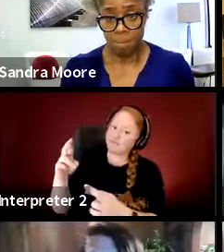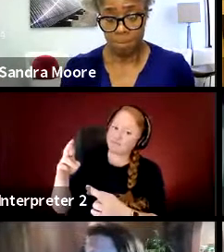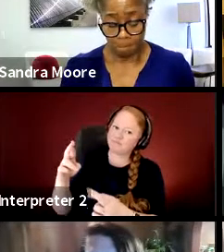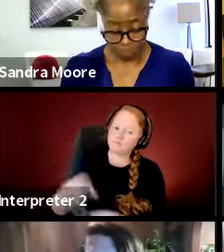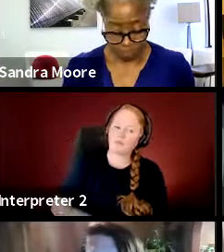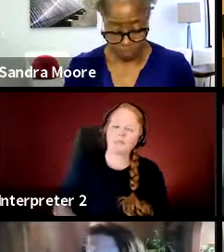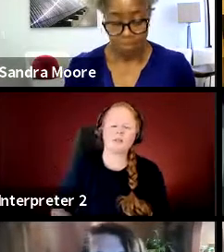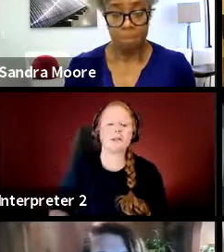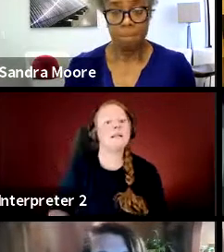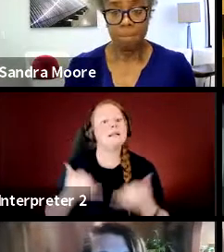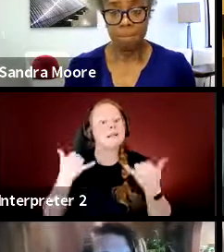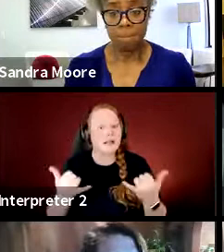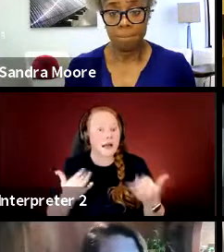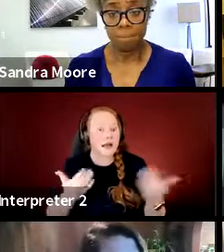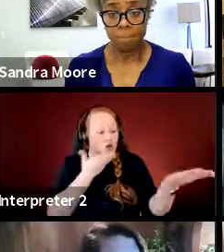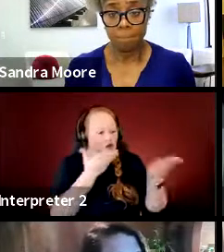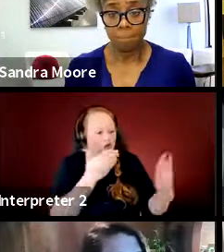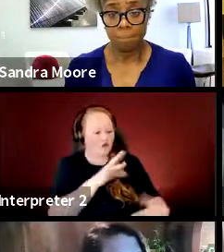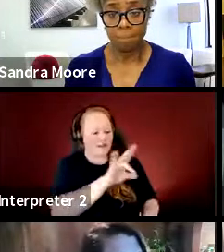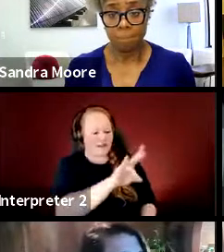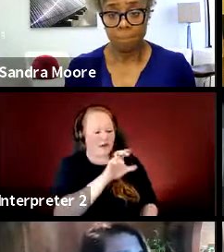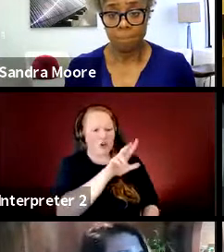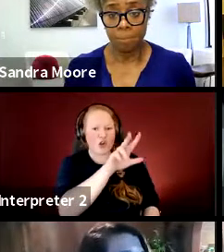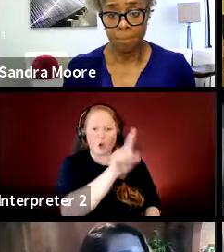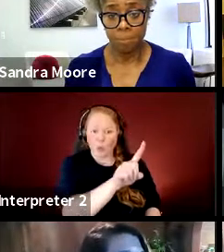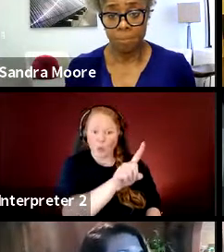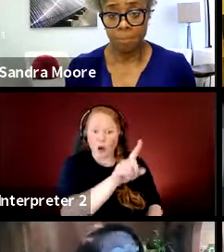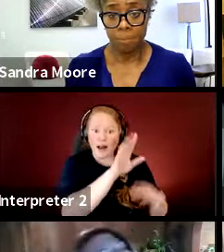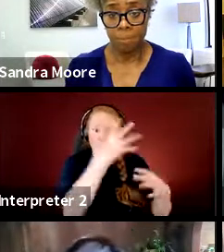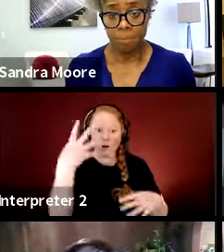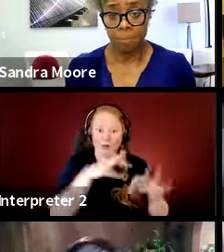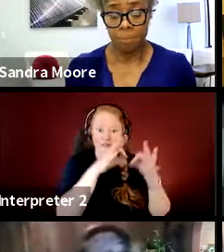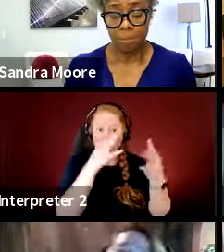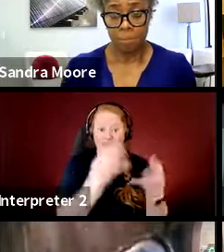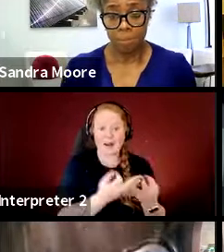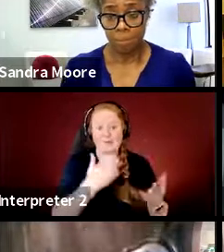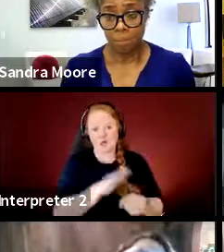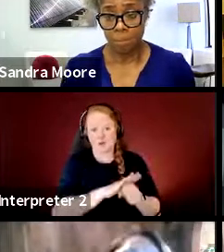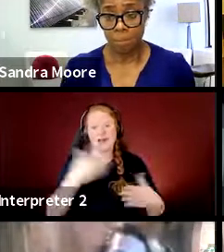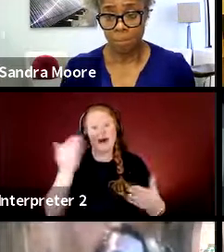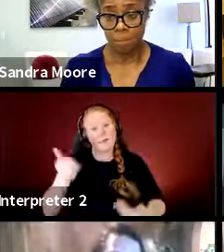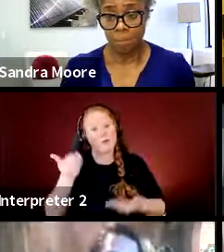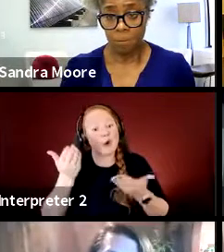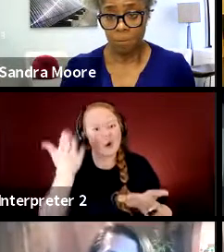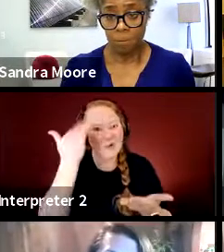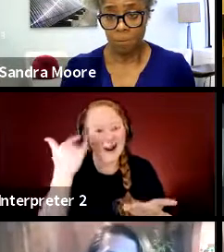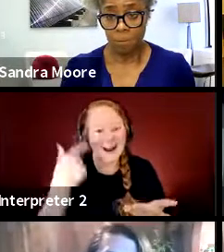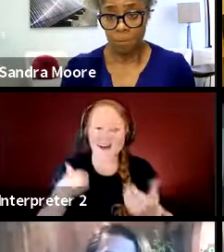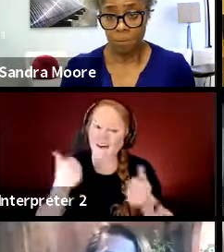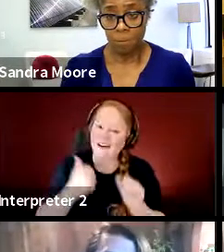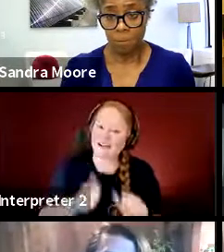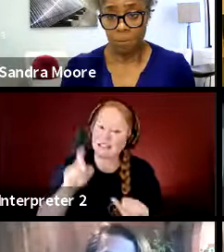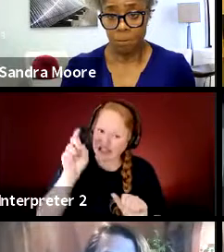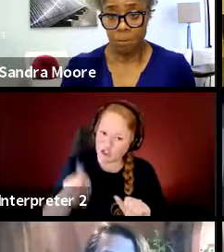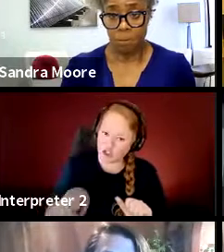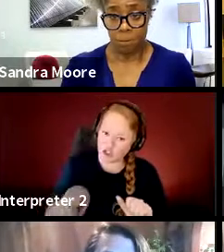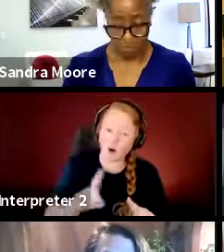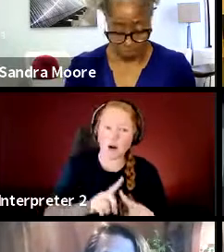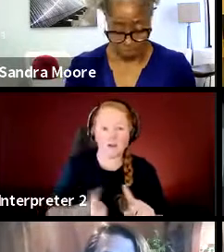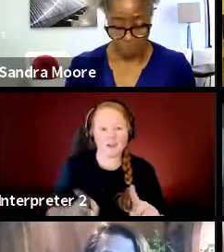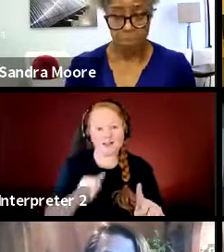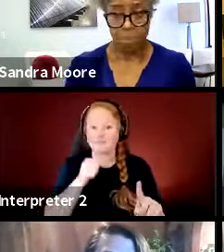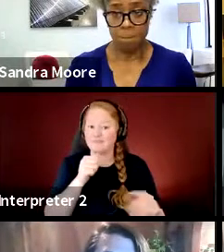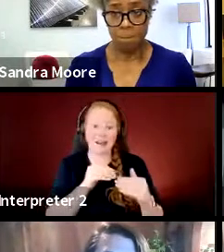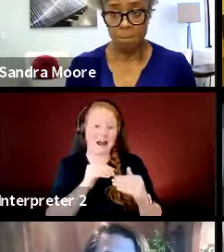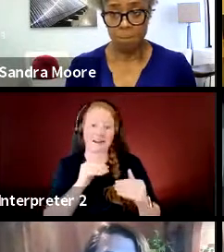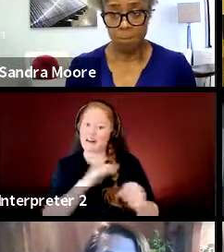able to serve 731 immigrant families in the region. And I bring this up to say our efforts have been necessary, but insufficient, and